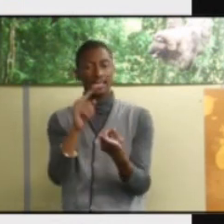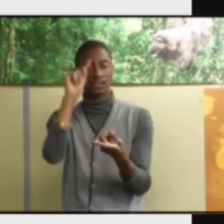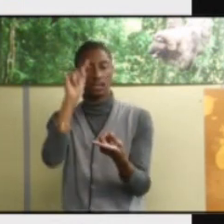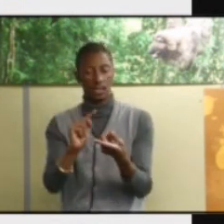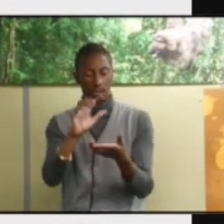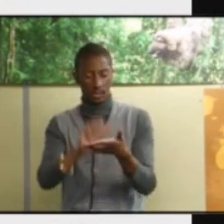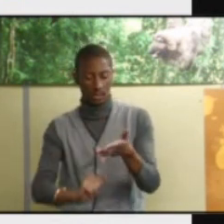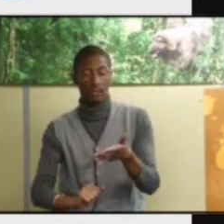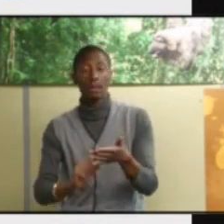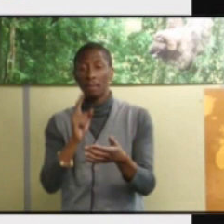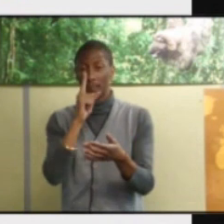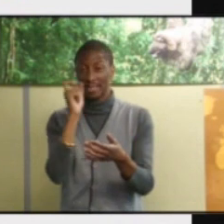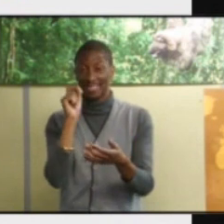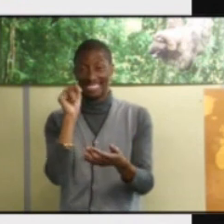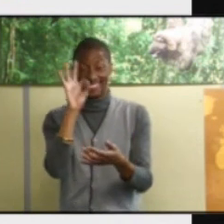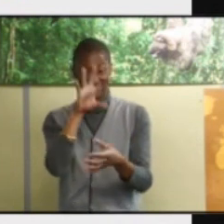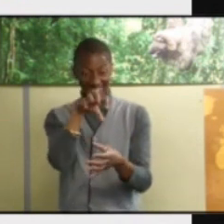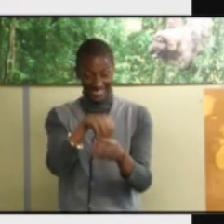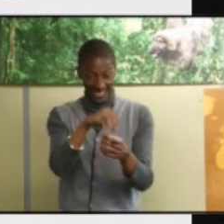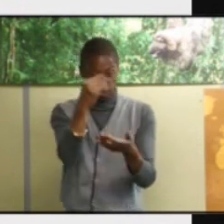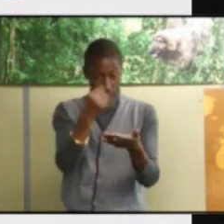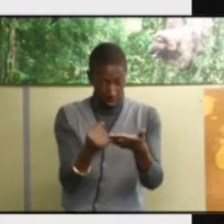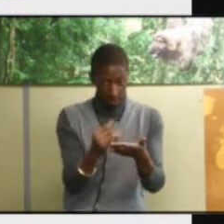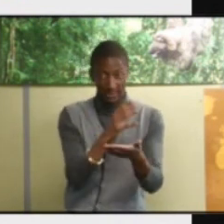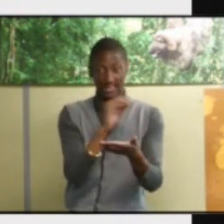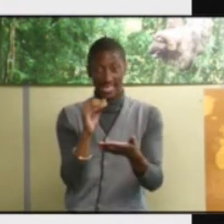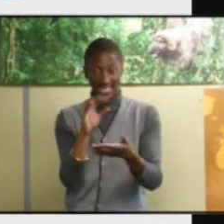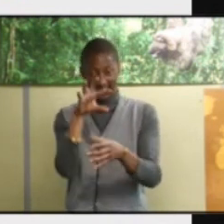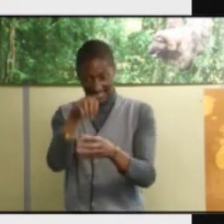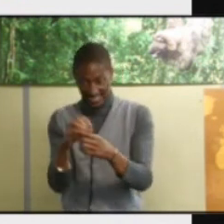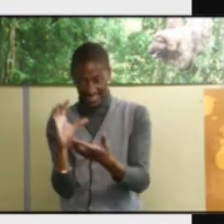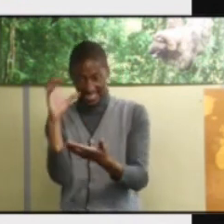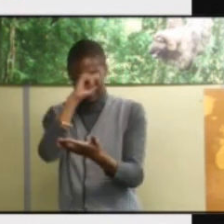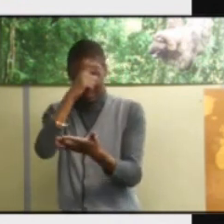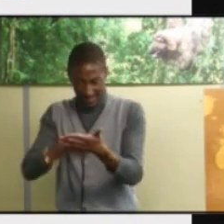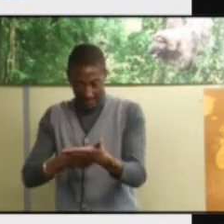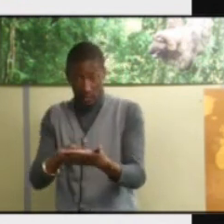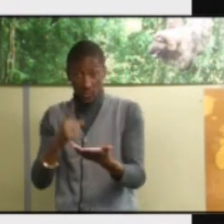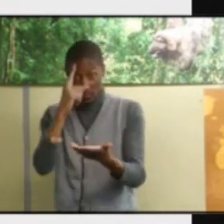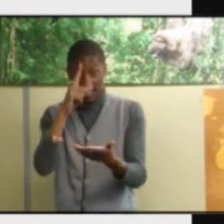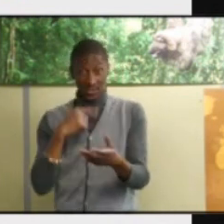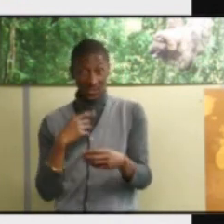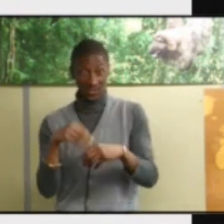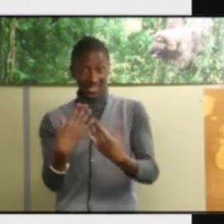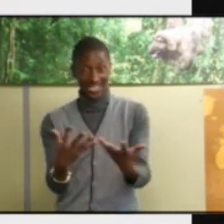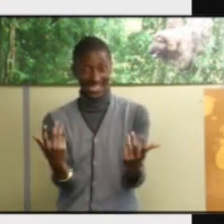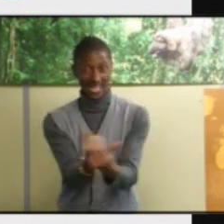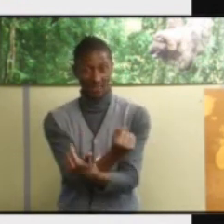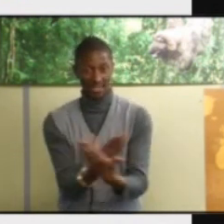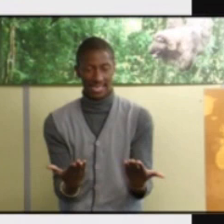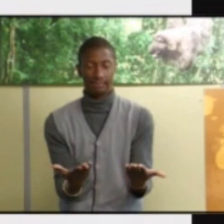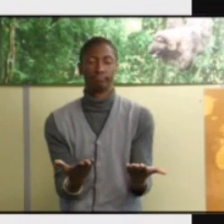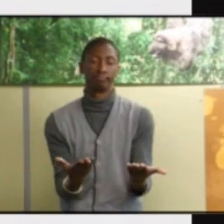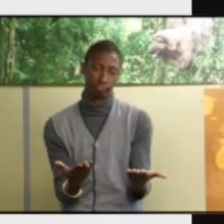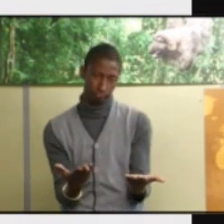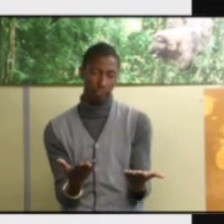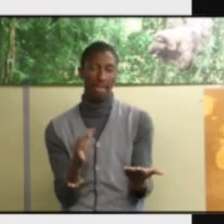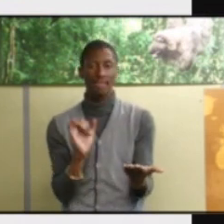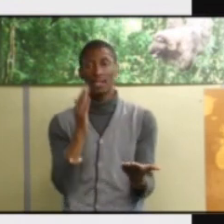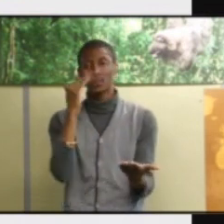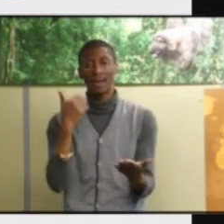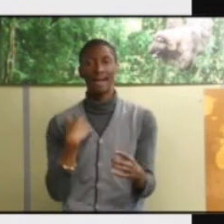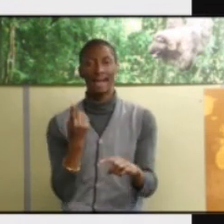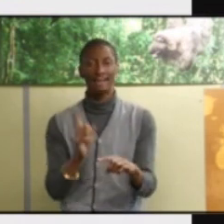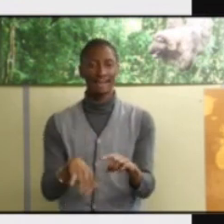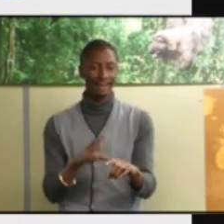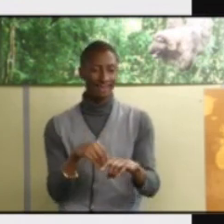in the drawings and it's in the estimate, you think you're getting everything. So that's why I can't, get you something in budget and